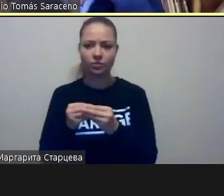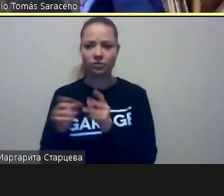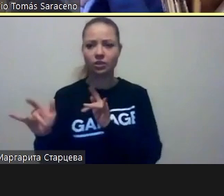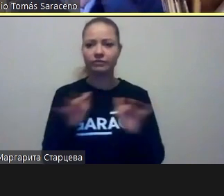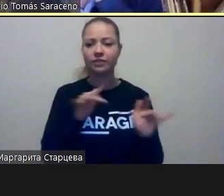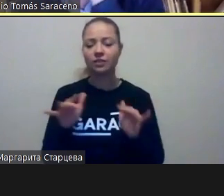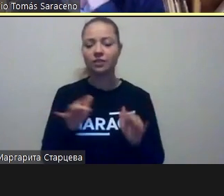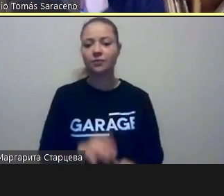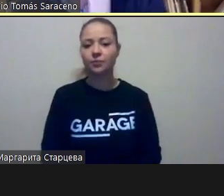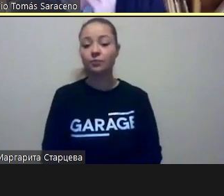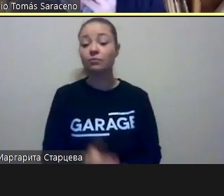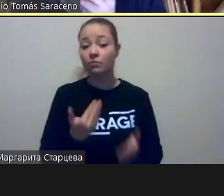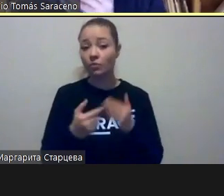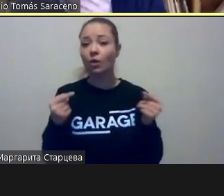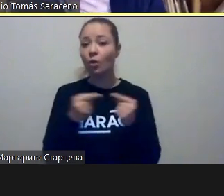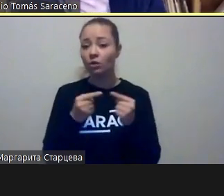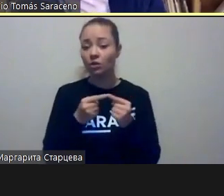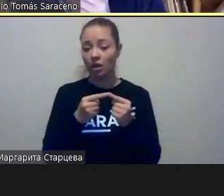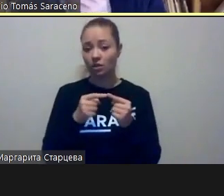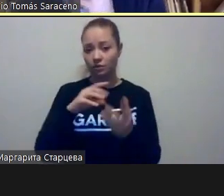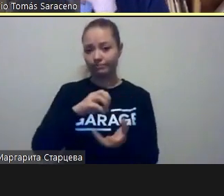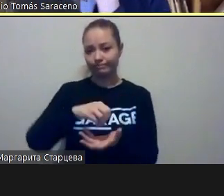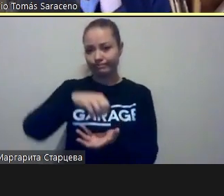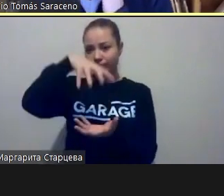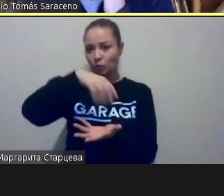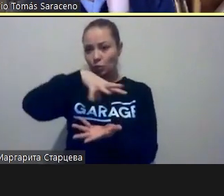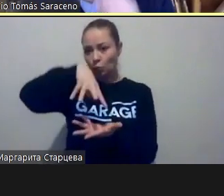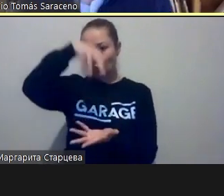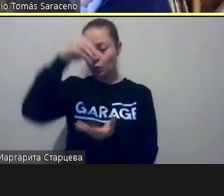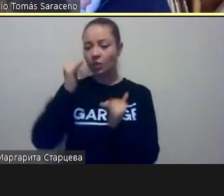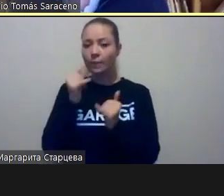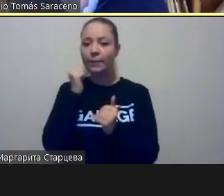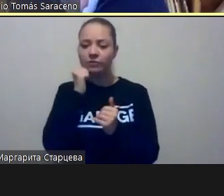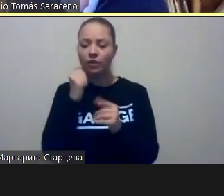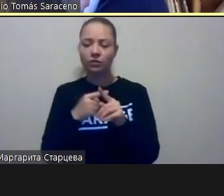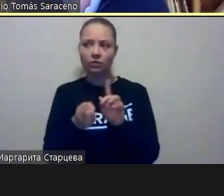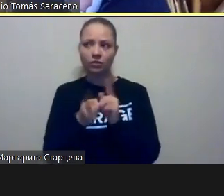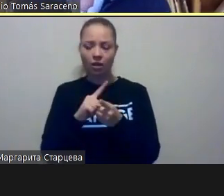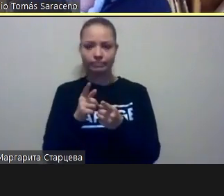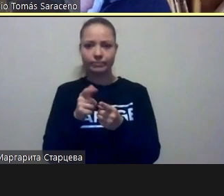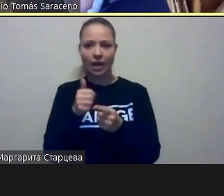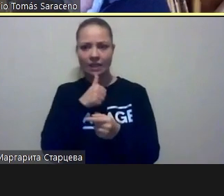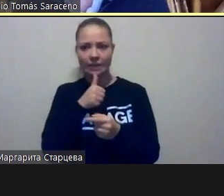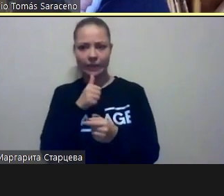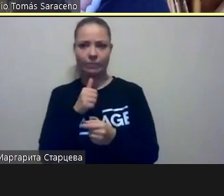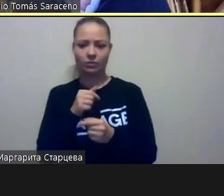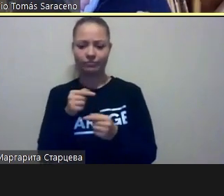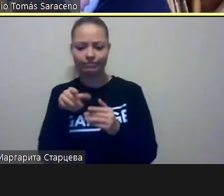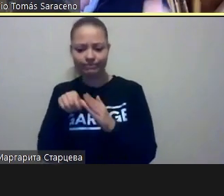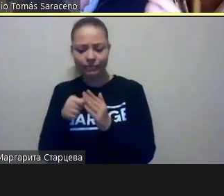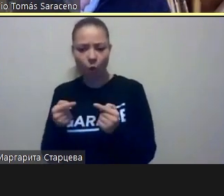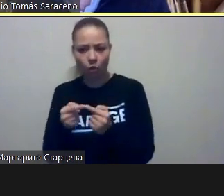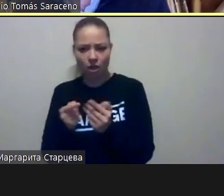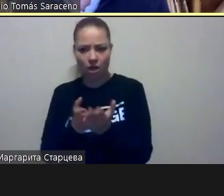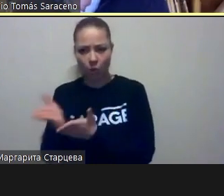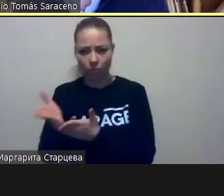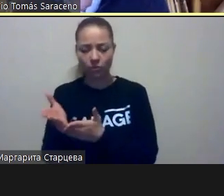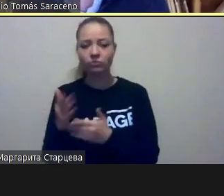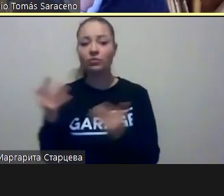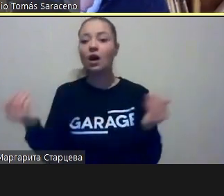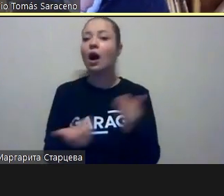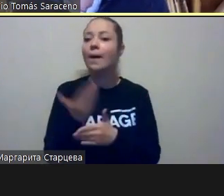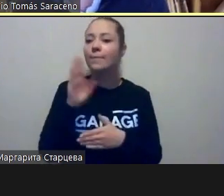in Moscow, we experiment something which was quite particular, which is about, again, we are quite sensitive about the durability of the materials.